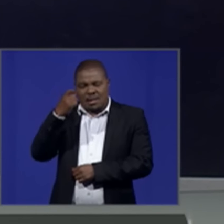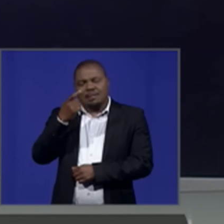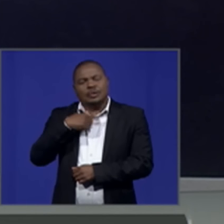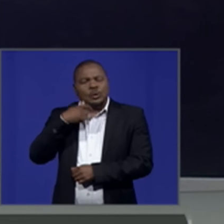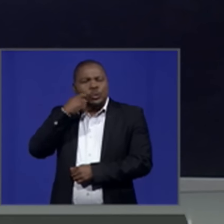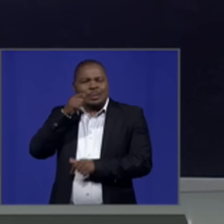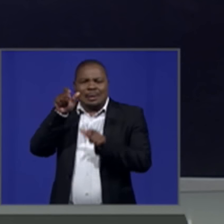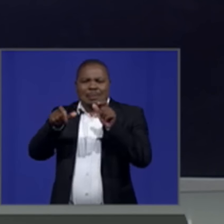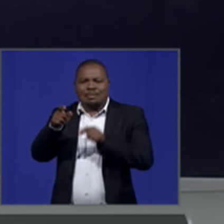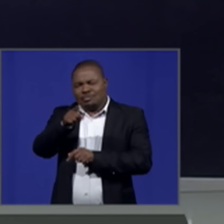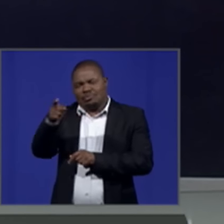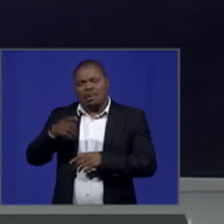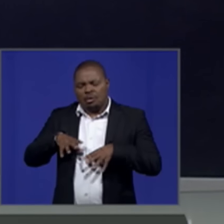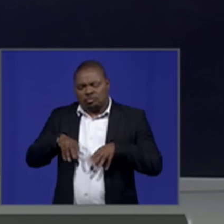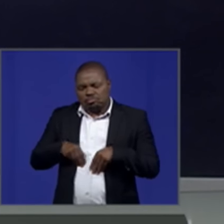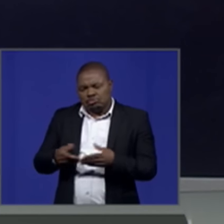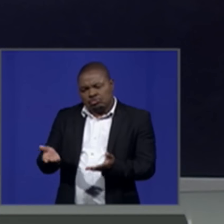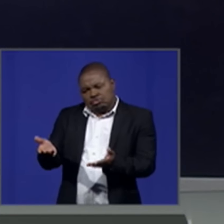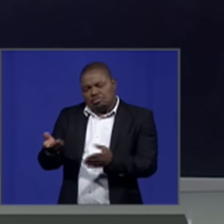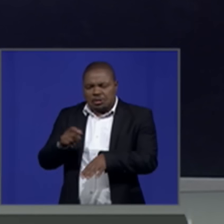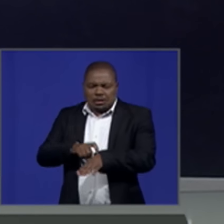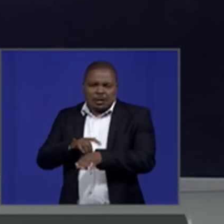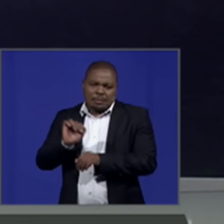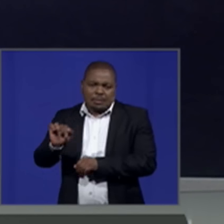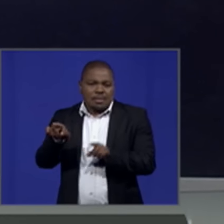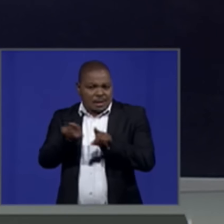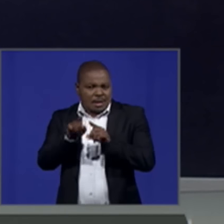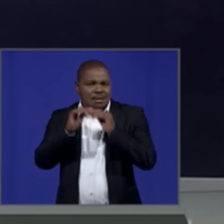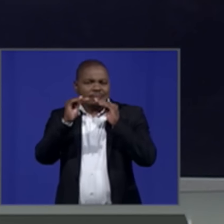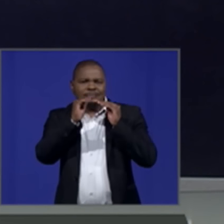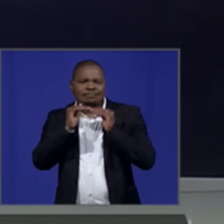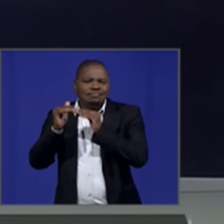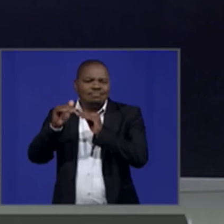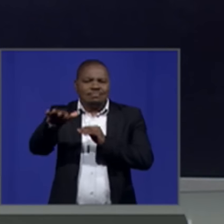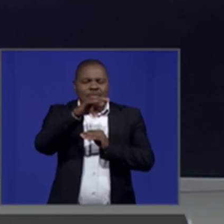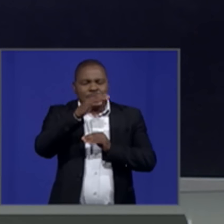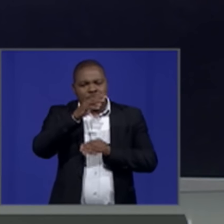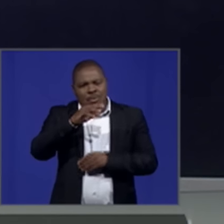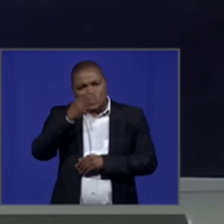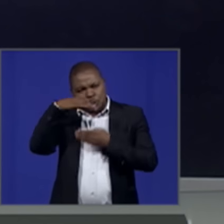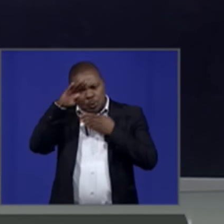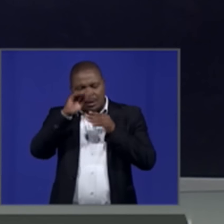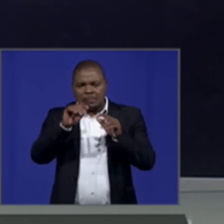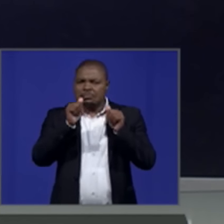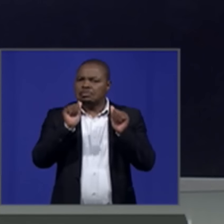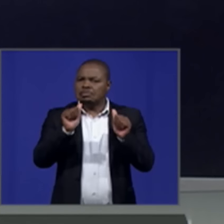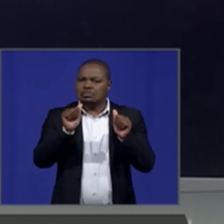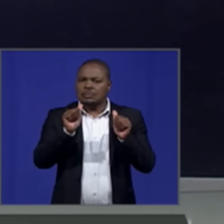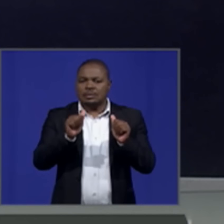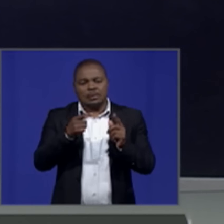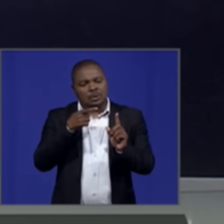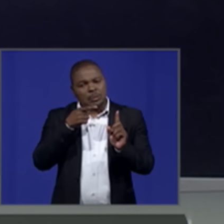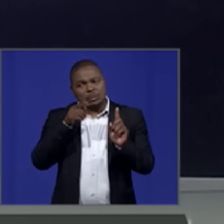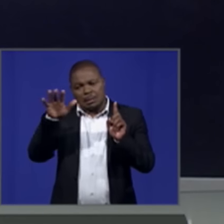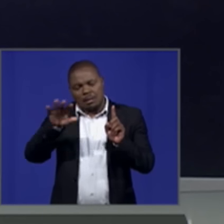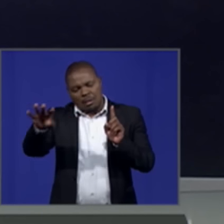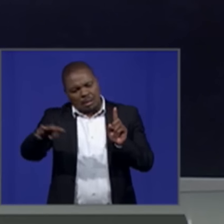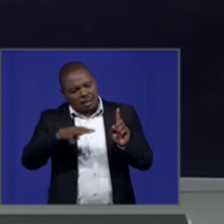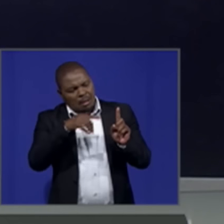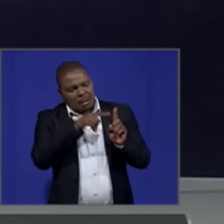ba amohetse hobane ha o sheba le demokrasi ya Botswana e tsitsitse, mme ka hoo boetapele ba hae bo ya ananelwa